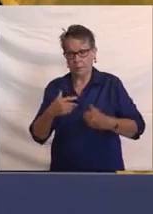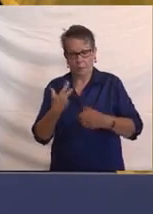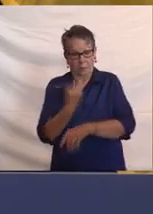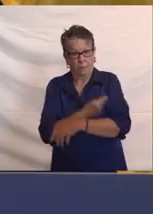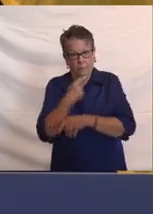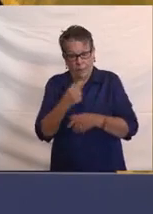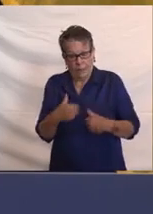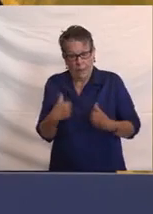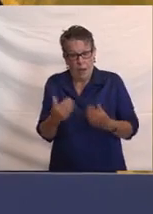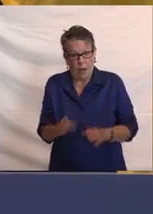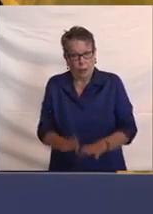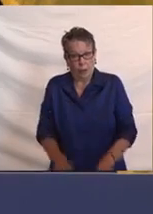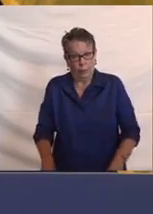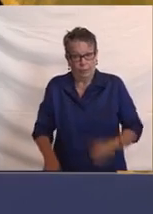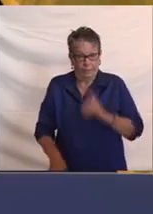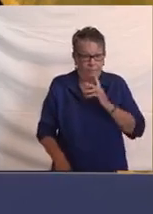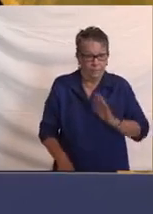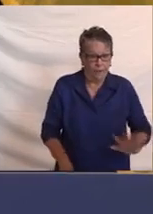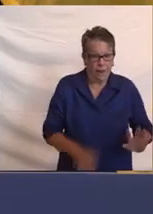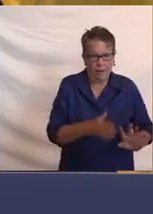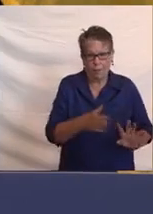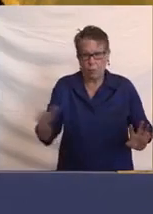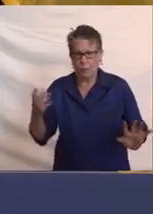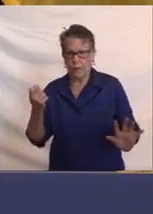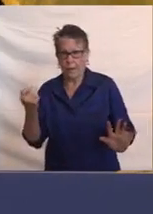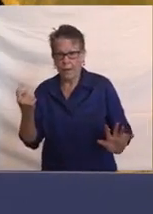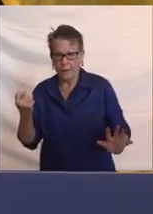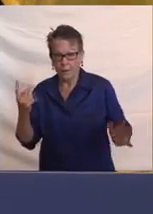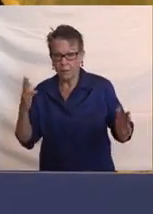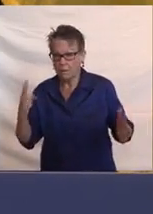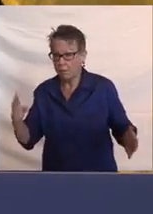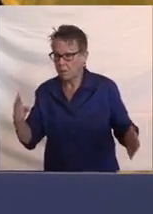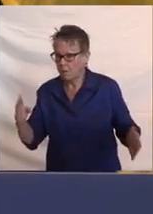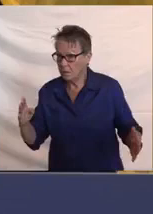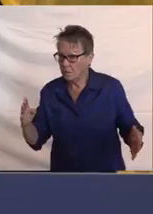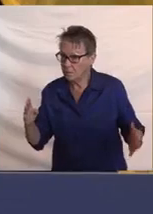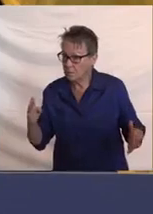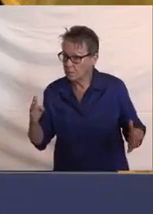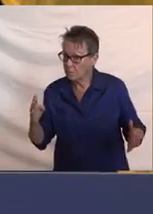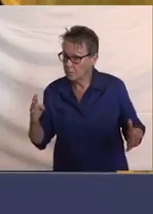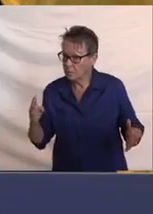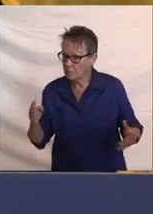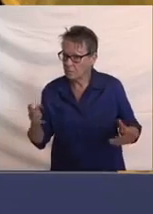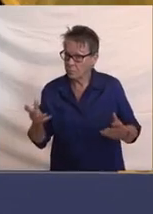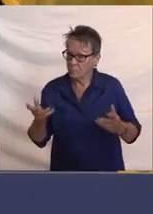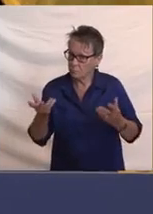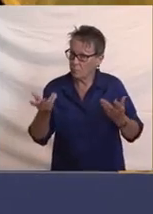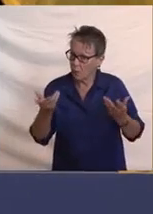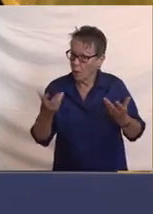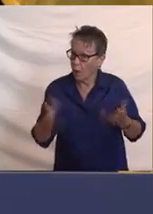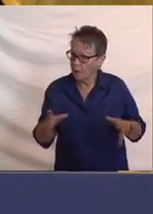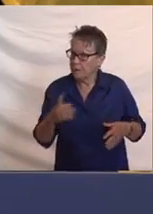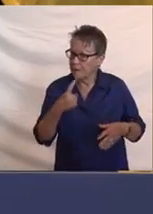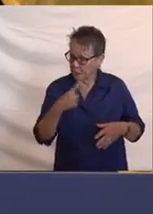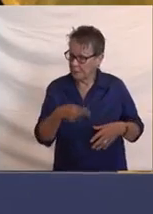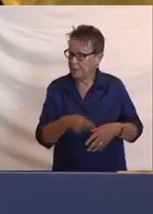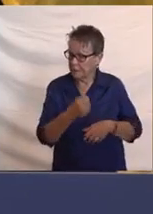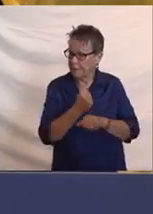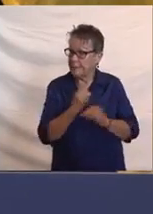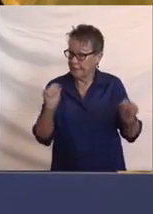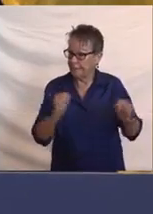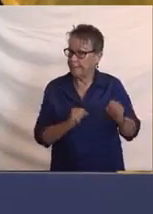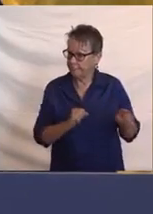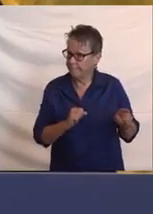and analysis that the the vaccine is safe for these age group children. How much of a